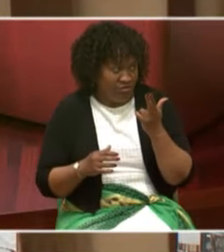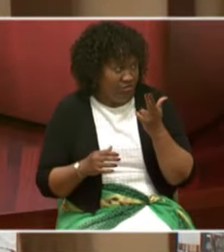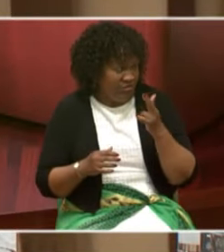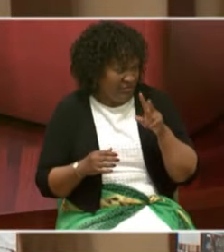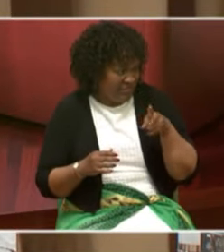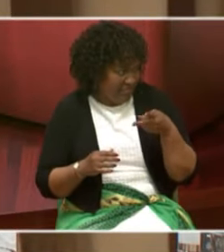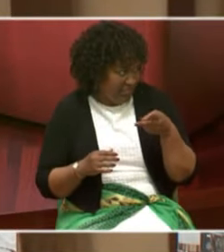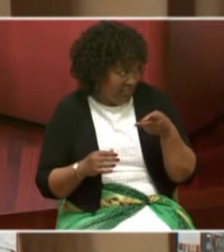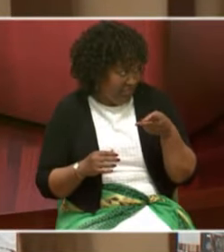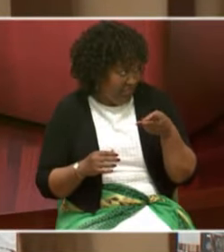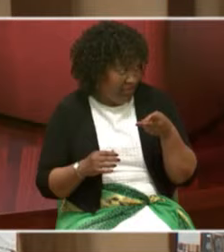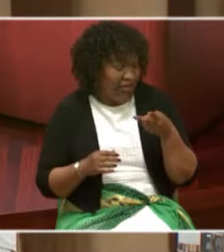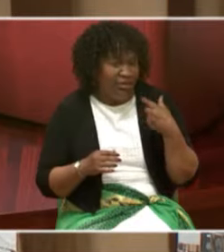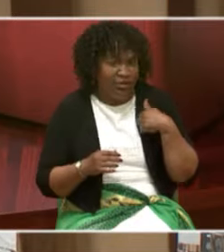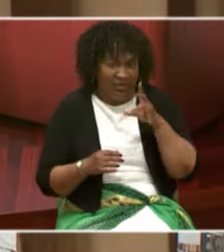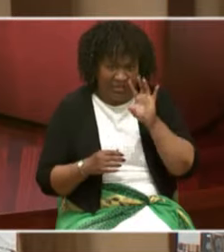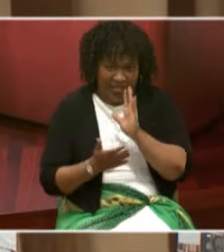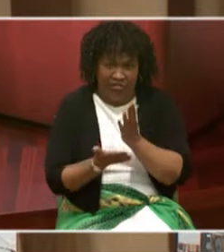all over the place.